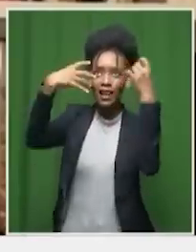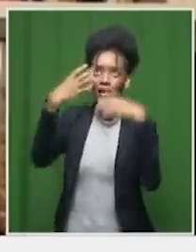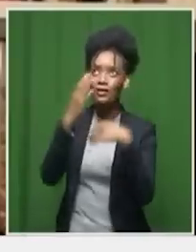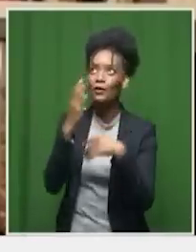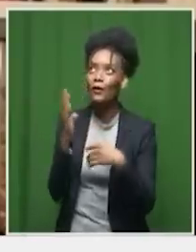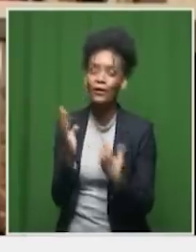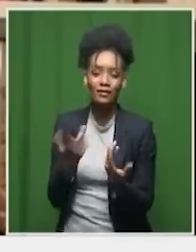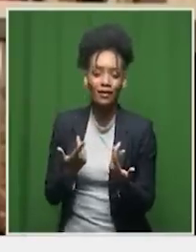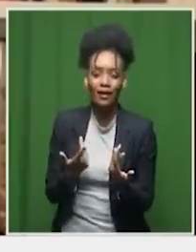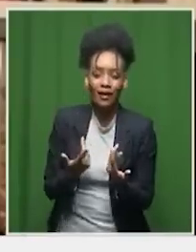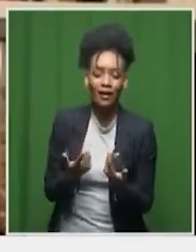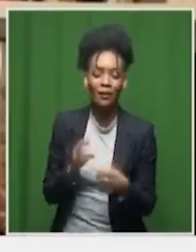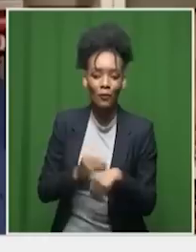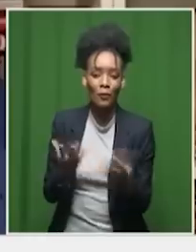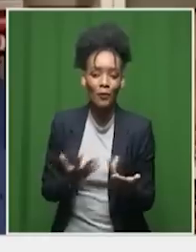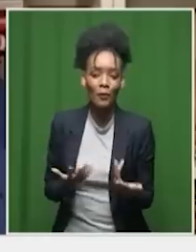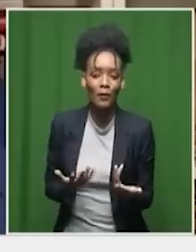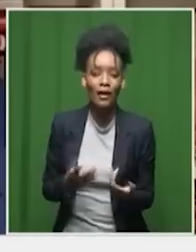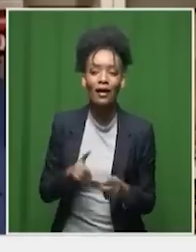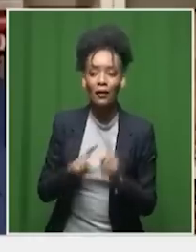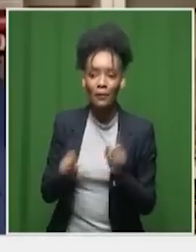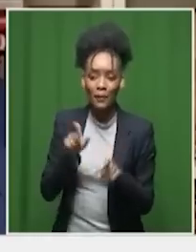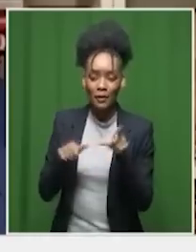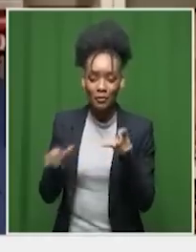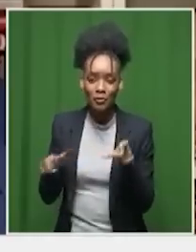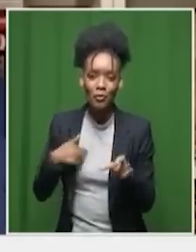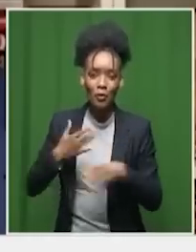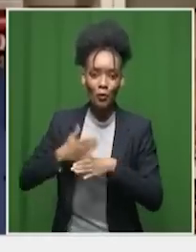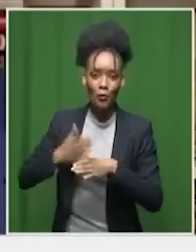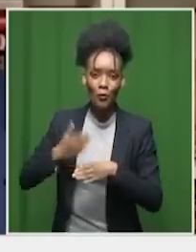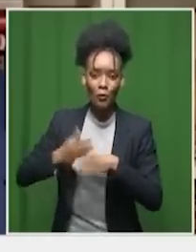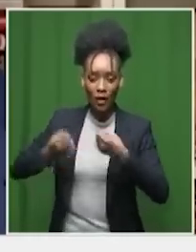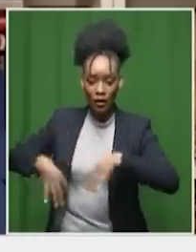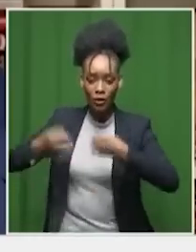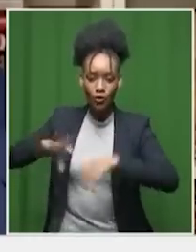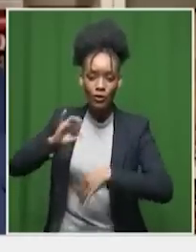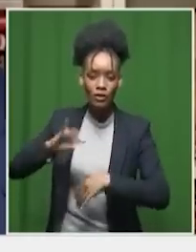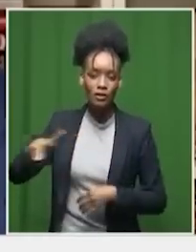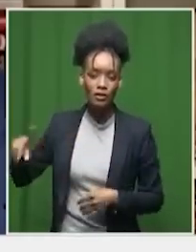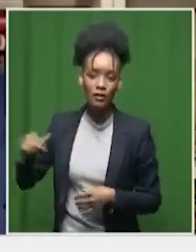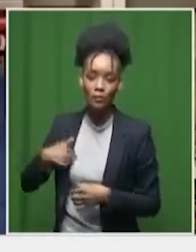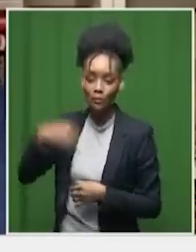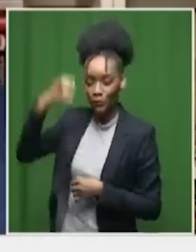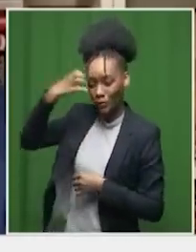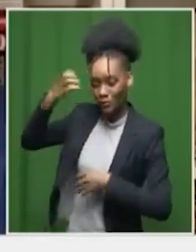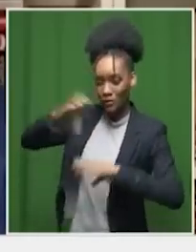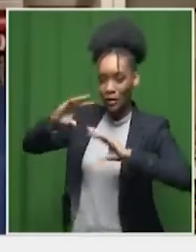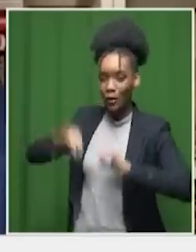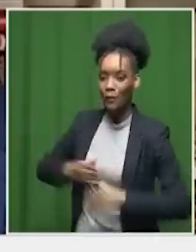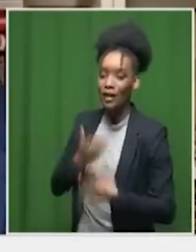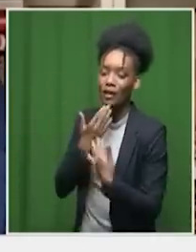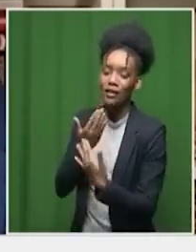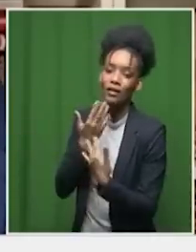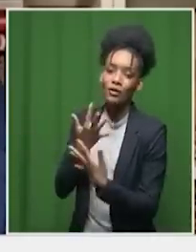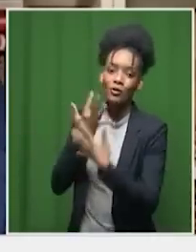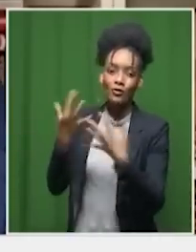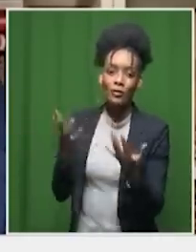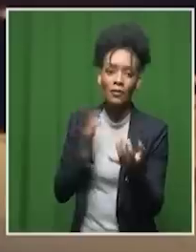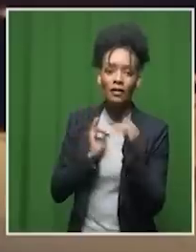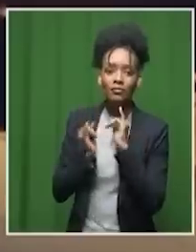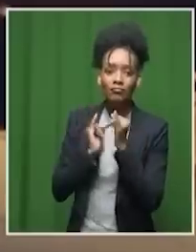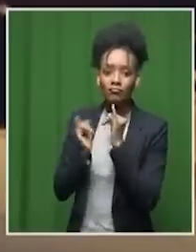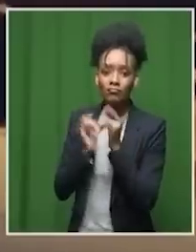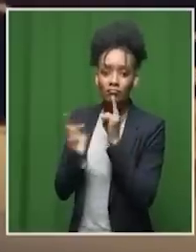day. Professor, we have to leave it there. Thank you so much for that engagement. German attorney and Professor International Emeritus